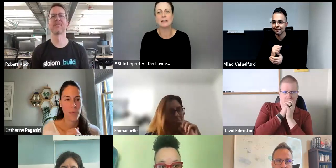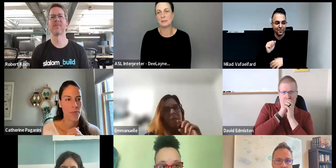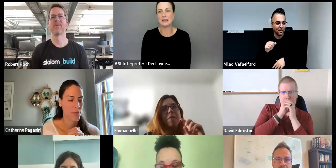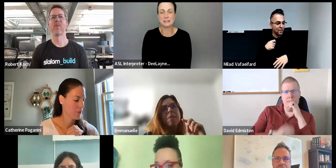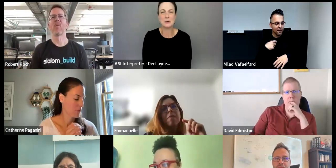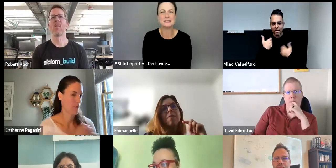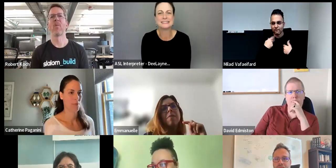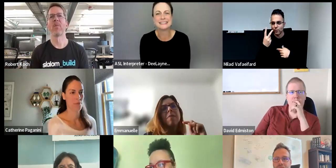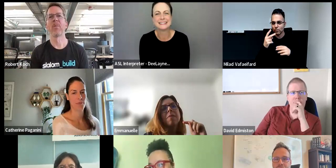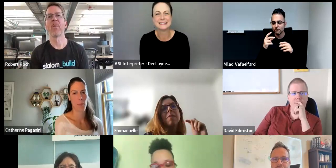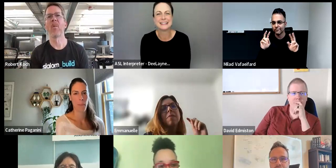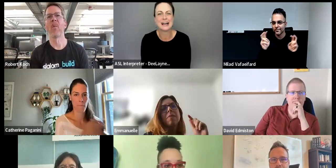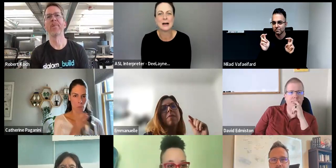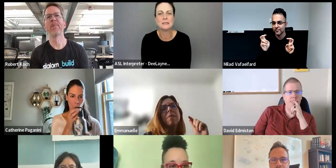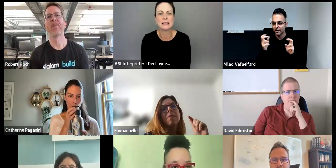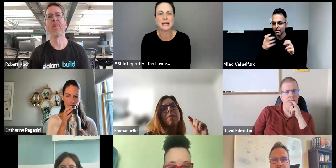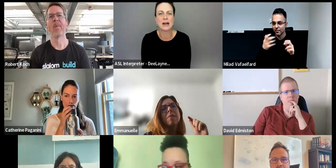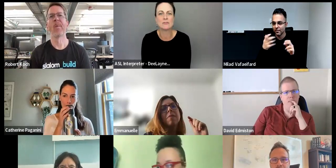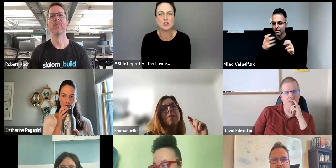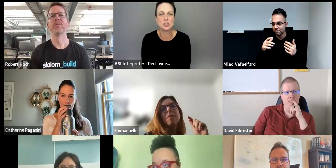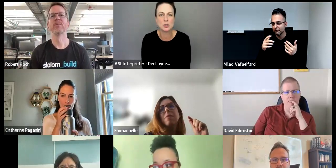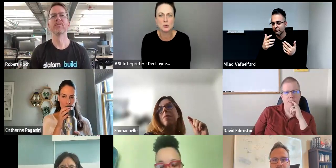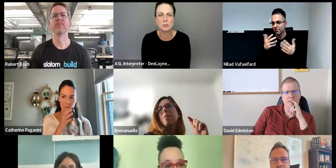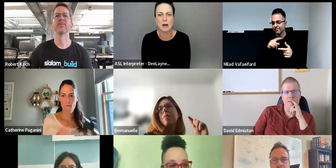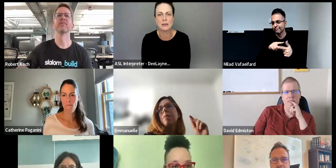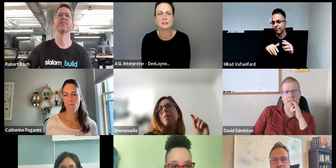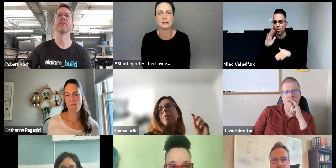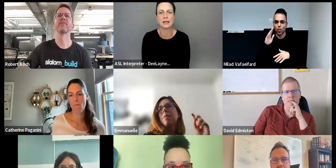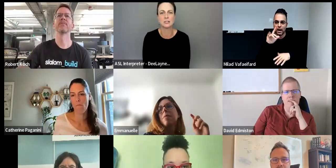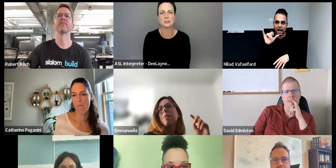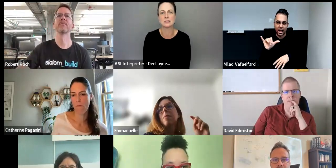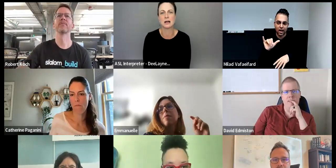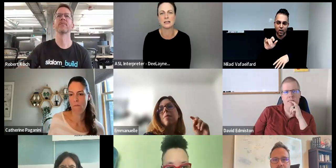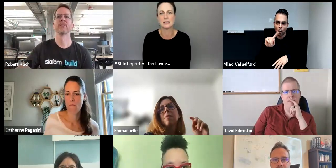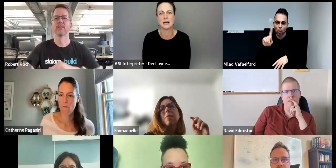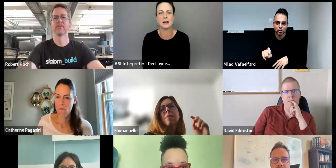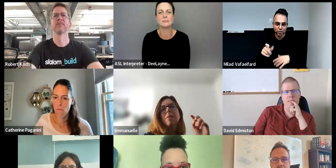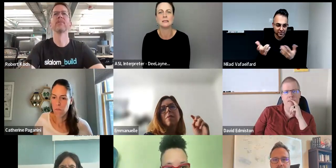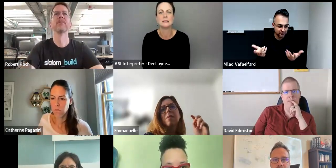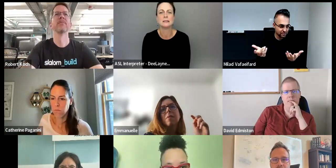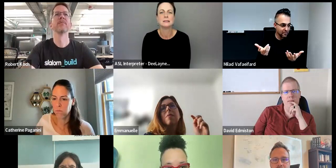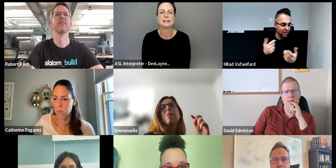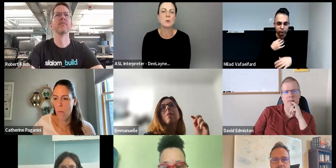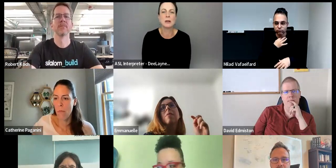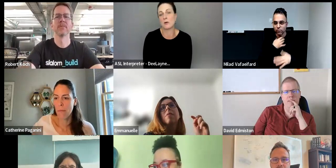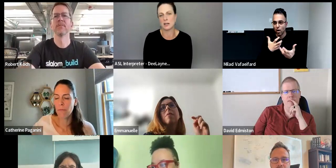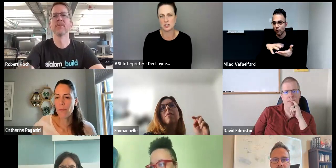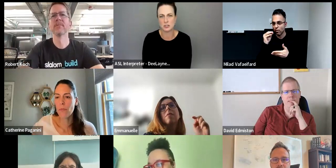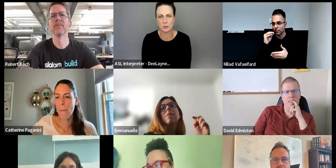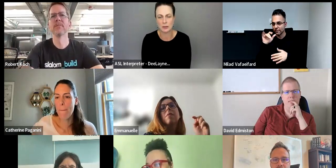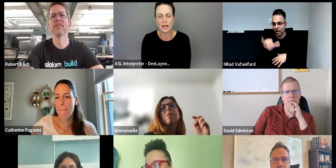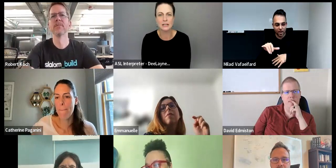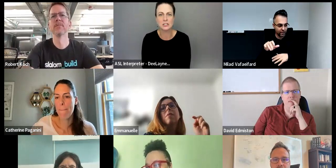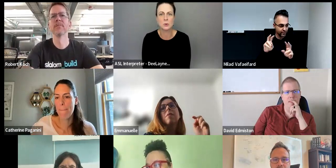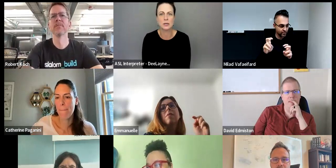Yeah, I'll let Milan go. Yes, I have two topics I'd like to discuss. It's more like